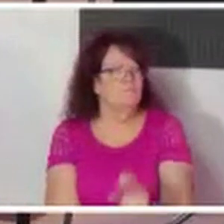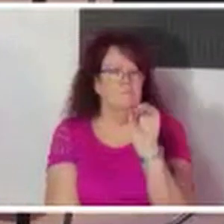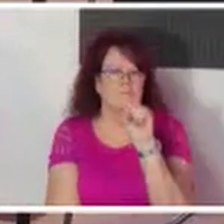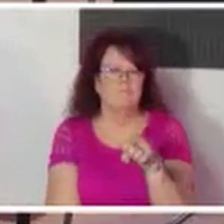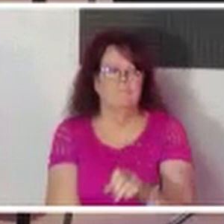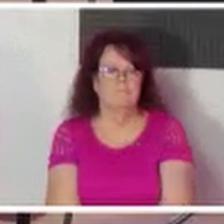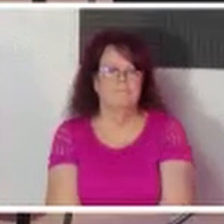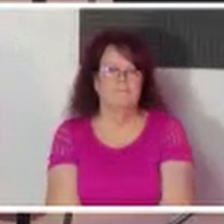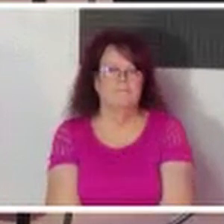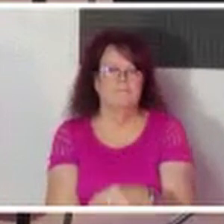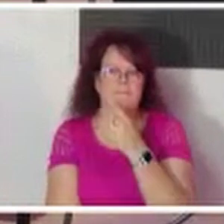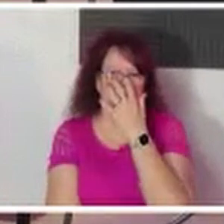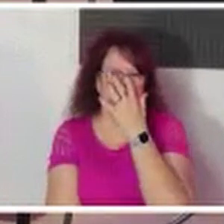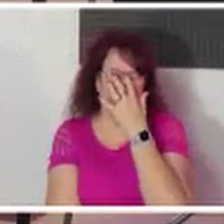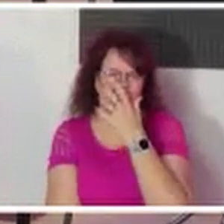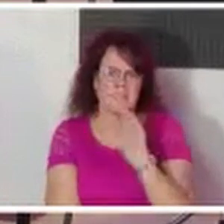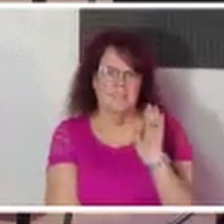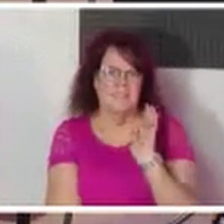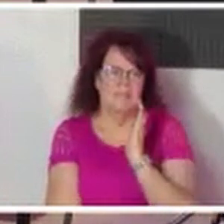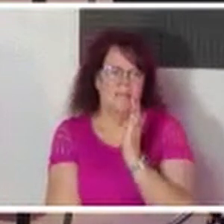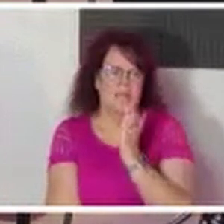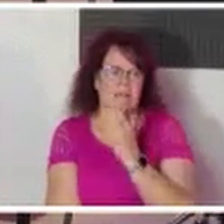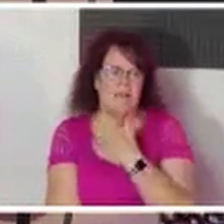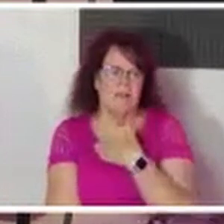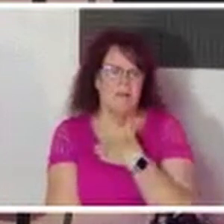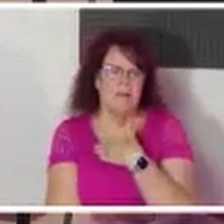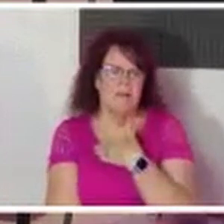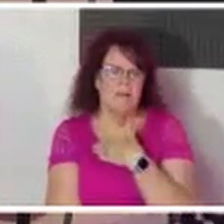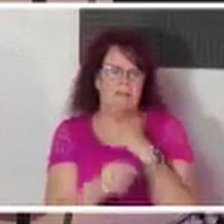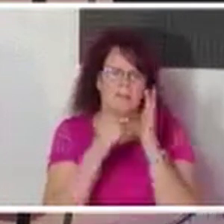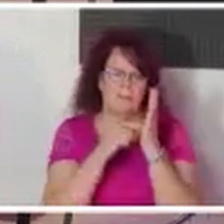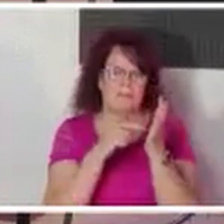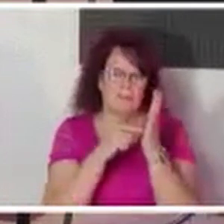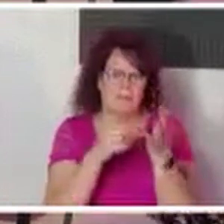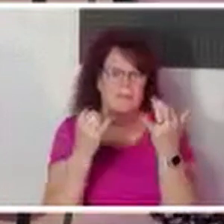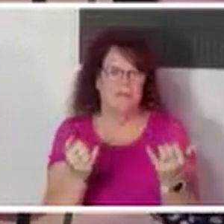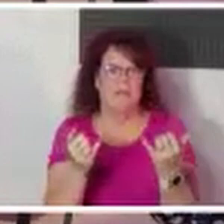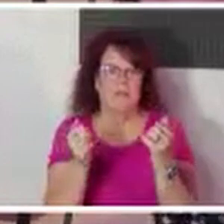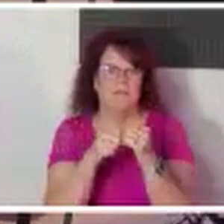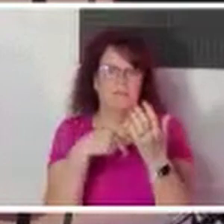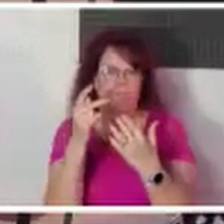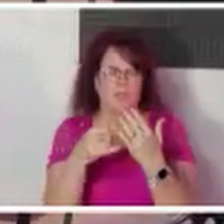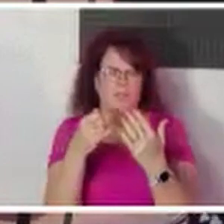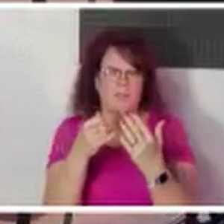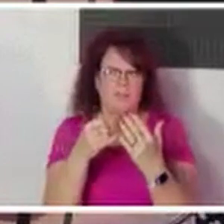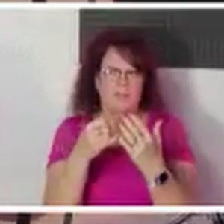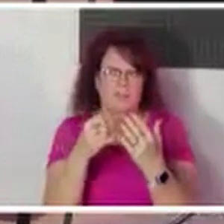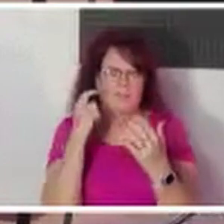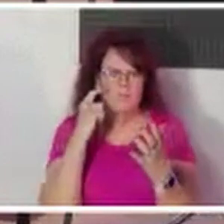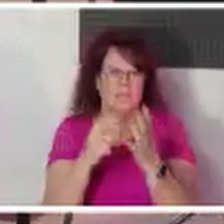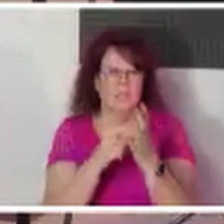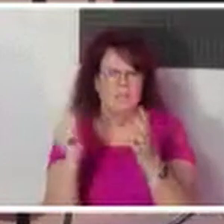Yes, so our model, will kind of shift now, our model with the Bail Project, recognizing all of these things within the bail